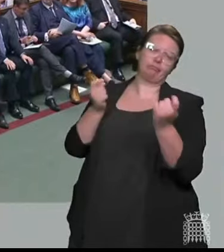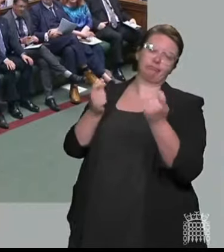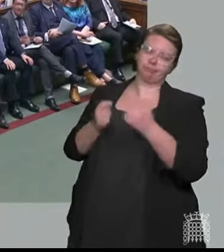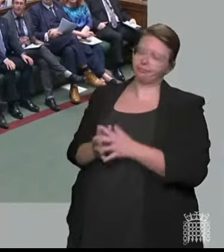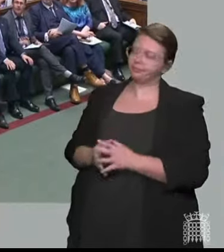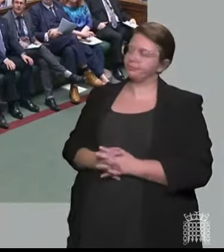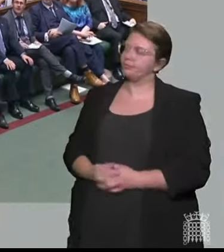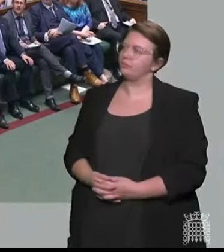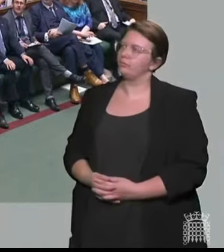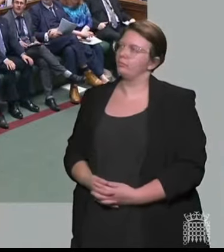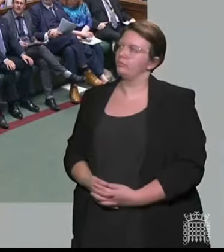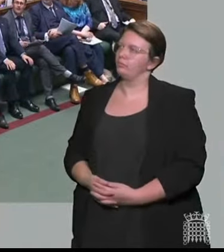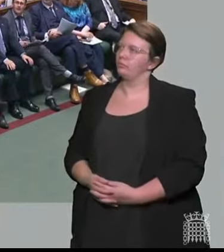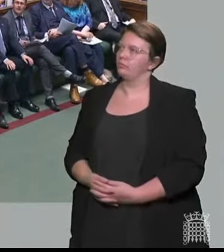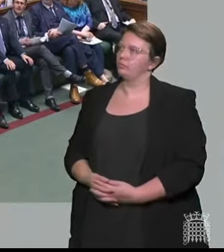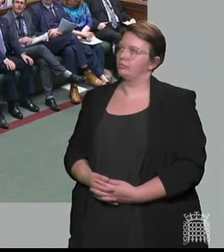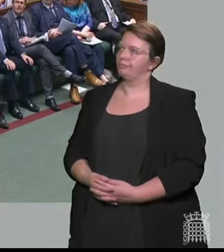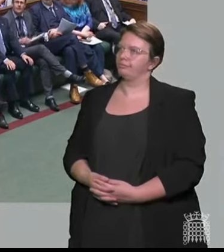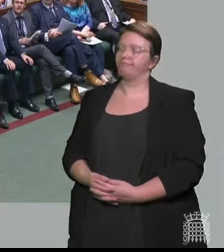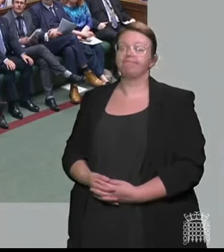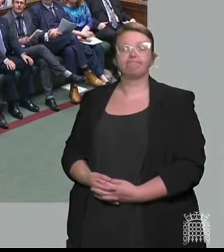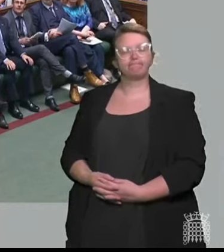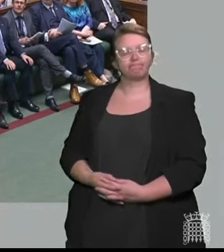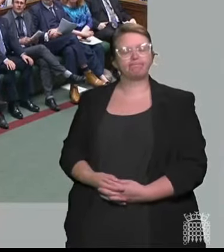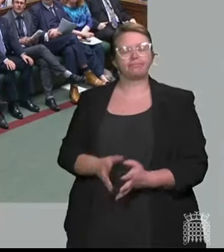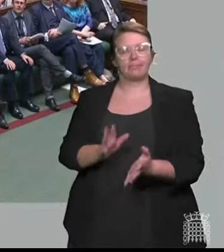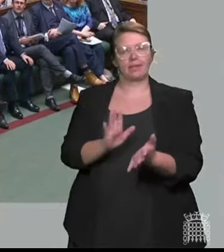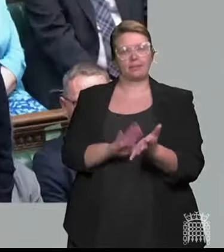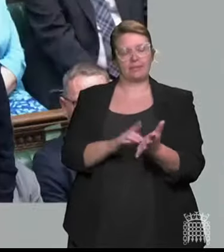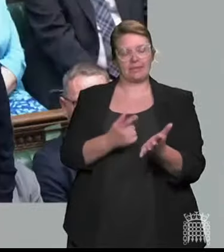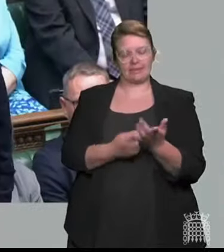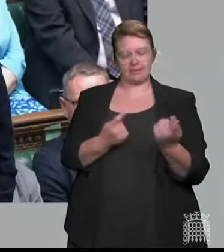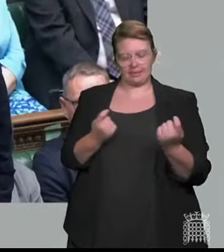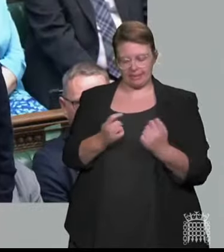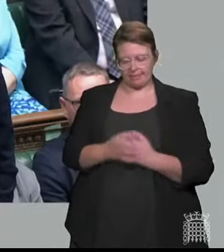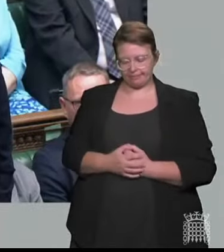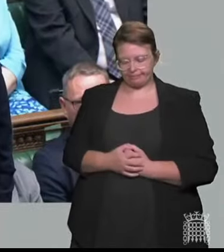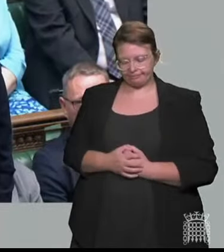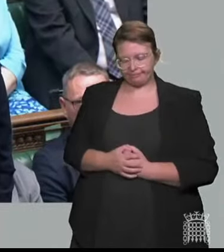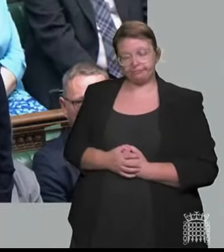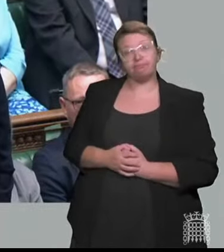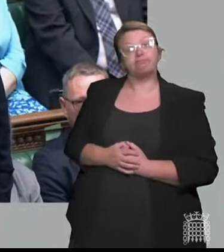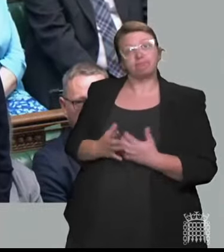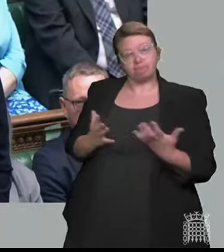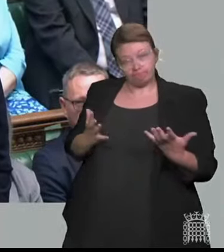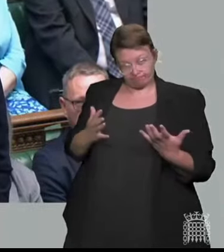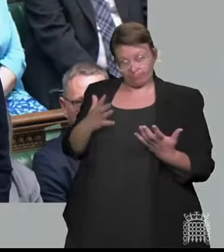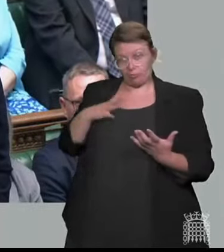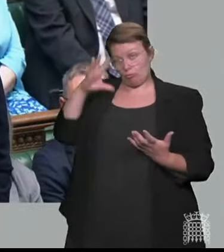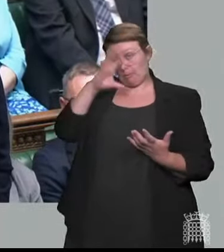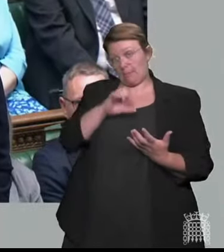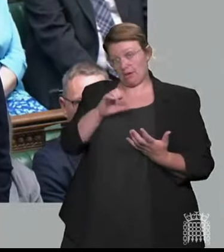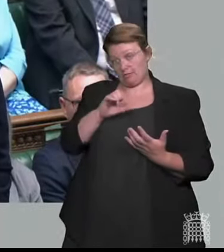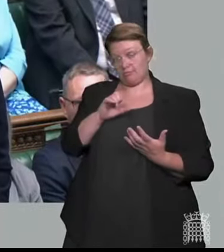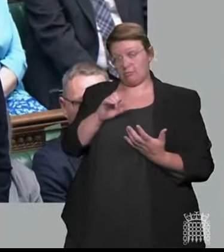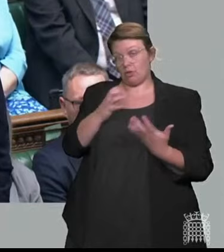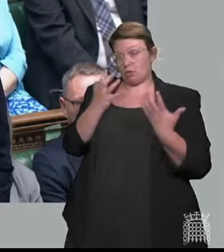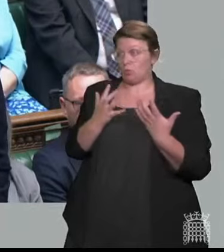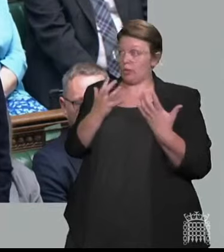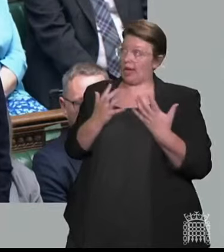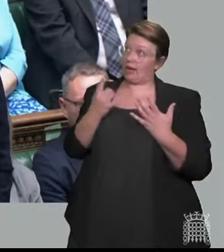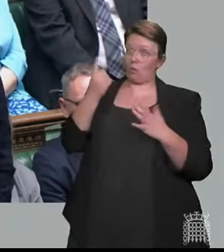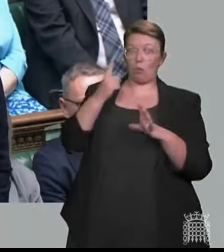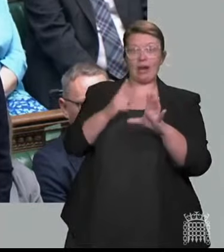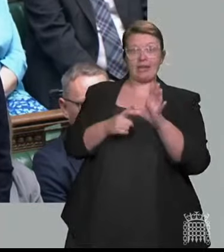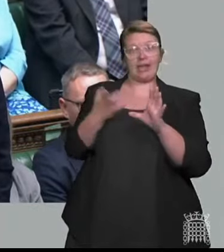Mr. Speaker, the public needs no reminding that today marks a year since the Prime Minister's predecessor took office. And upon her